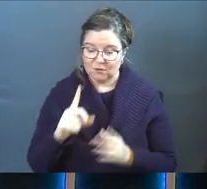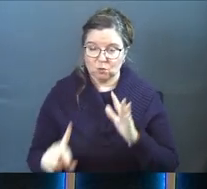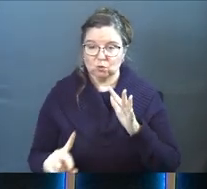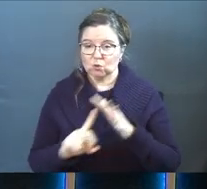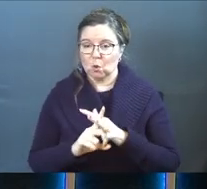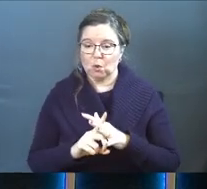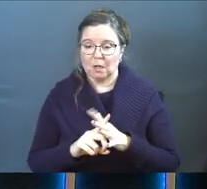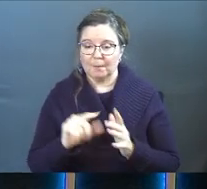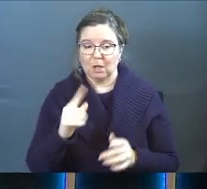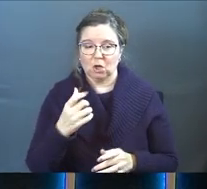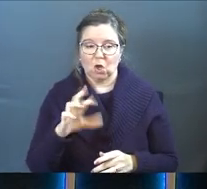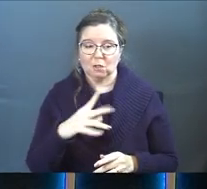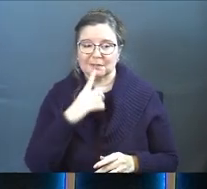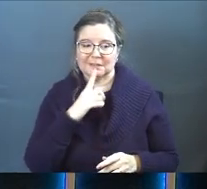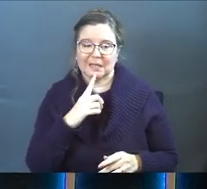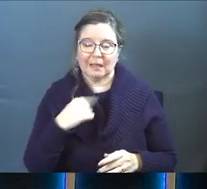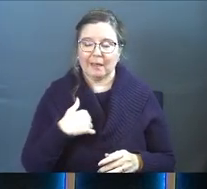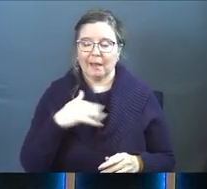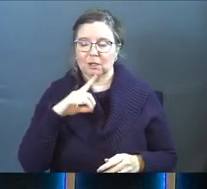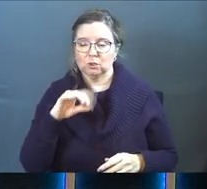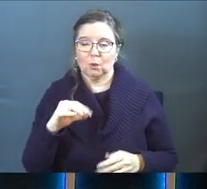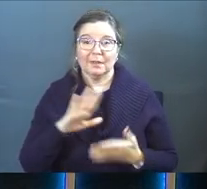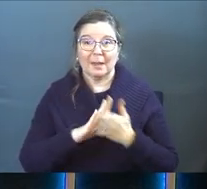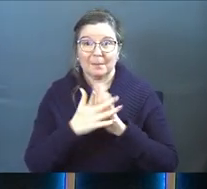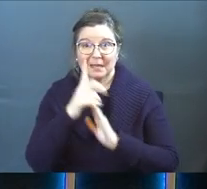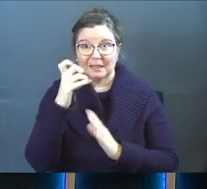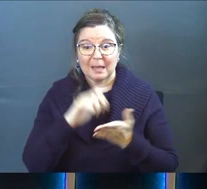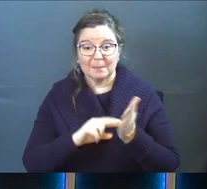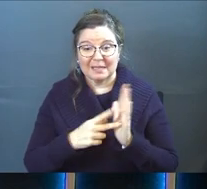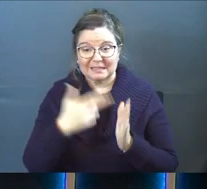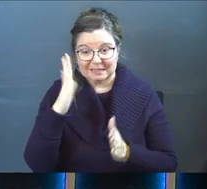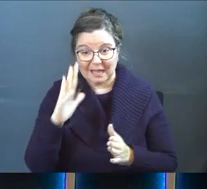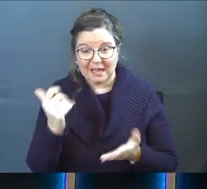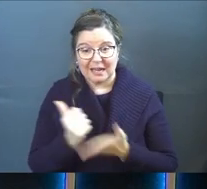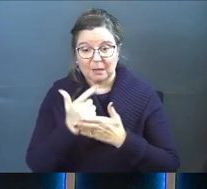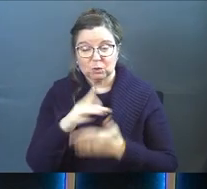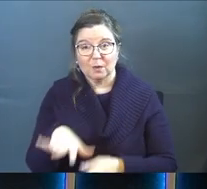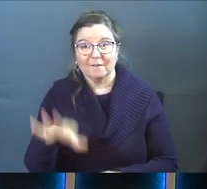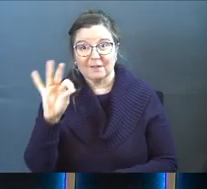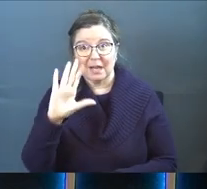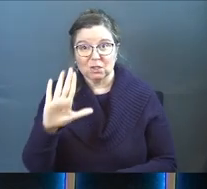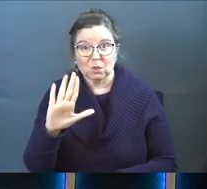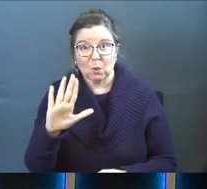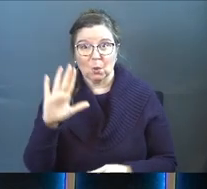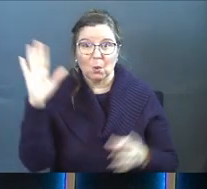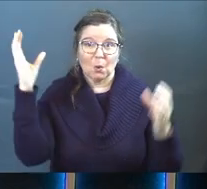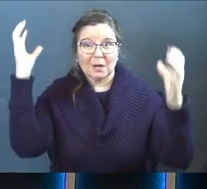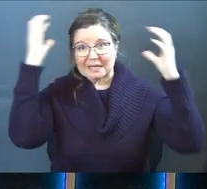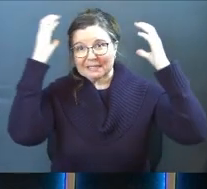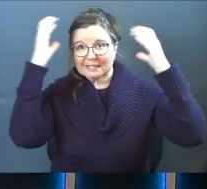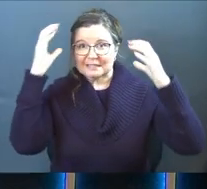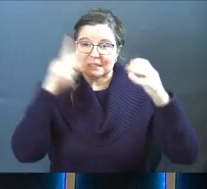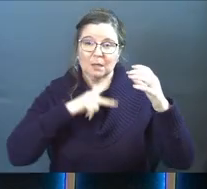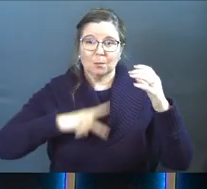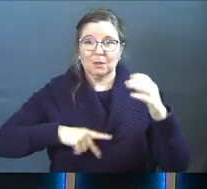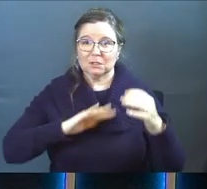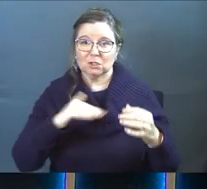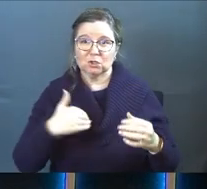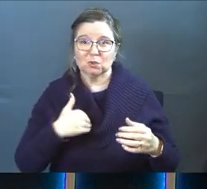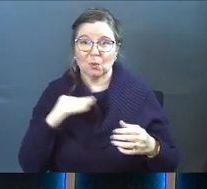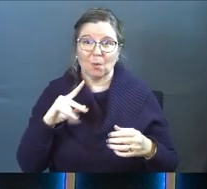show up at an altar and say the I do's, that therefore that means that God helped you find your Disney princess soulmate